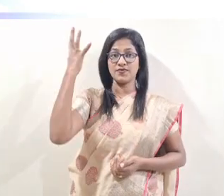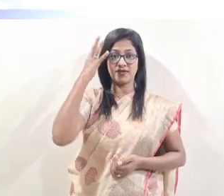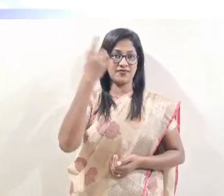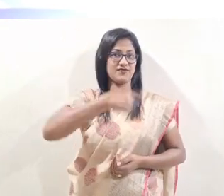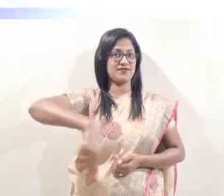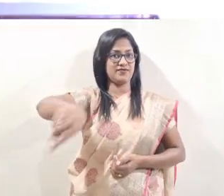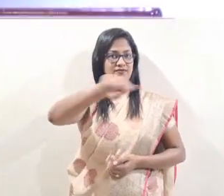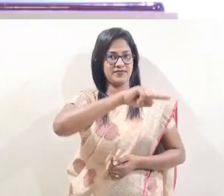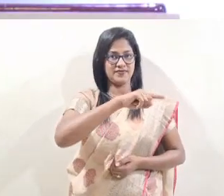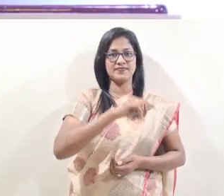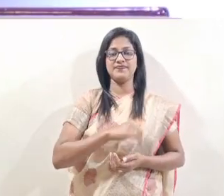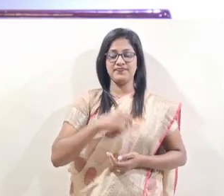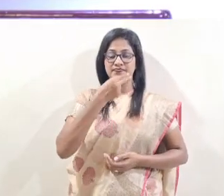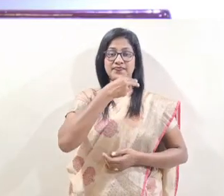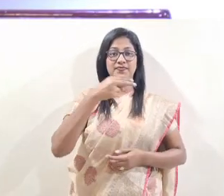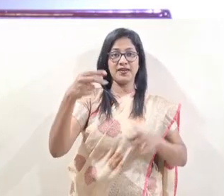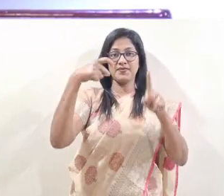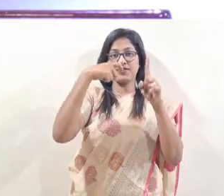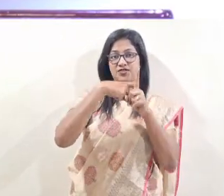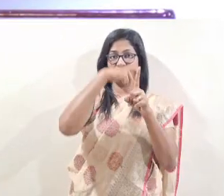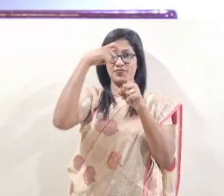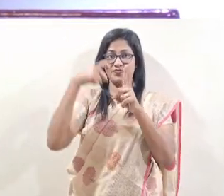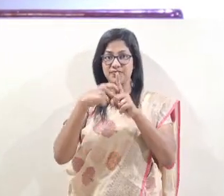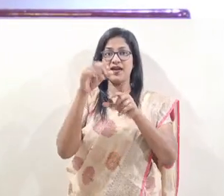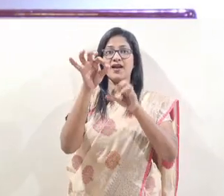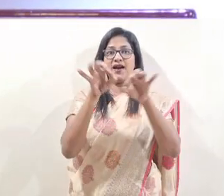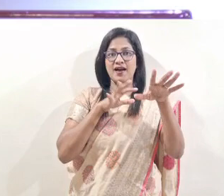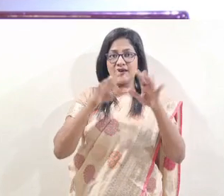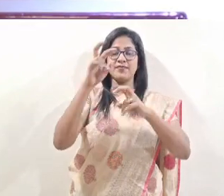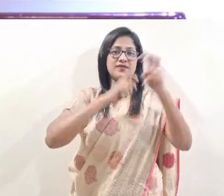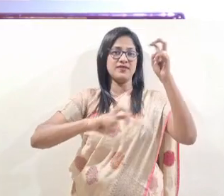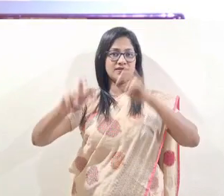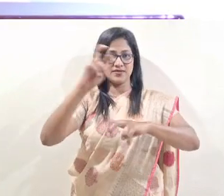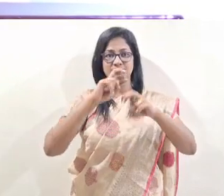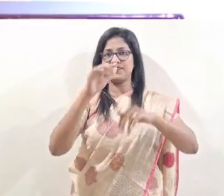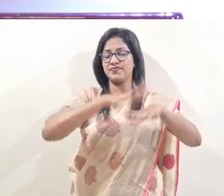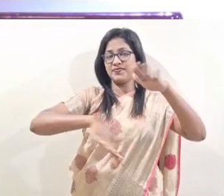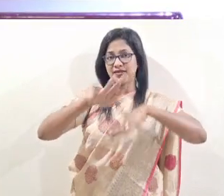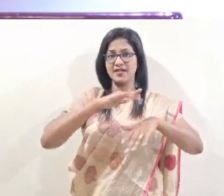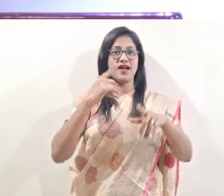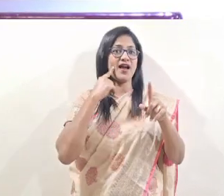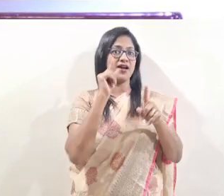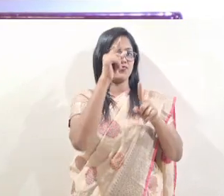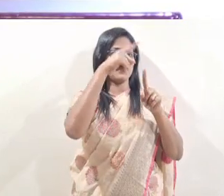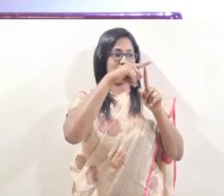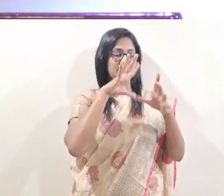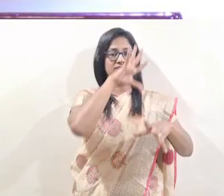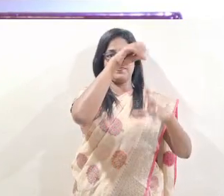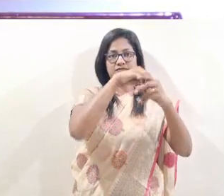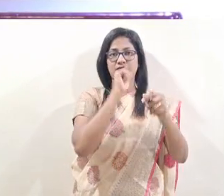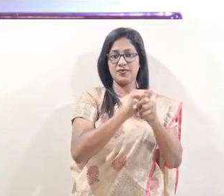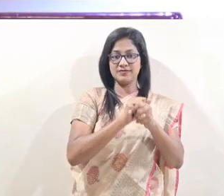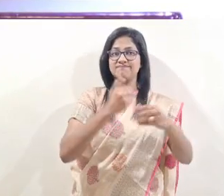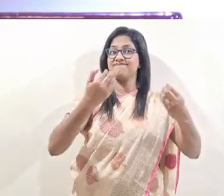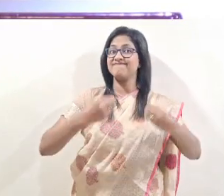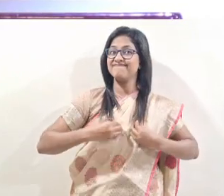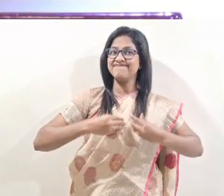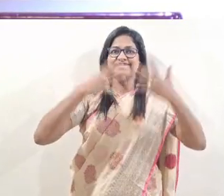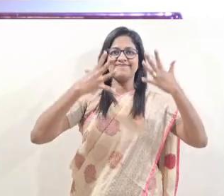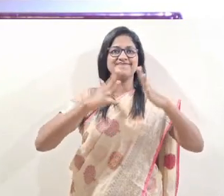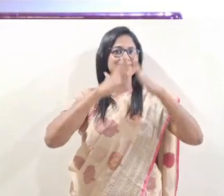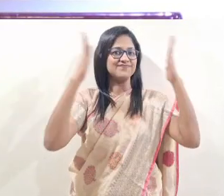Good afternoon, everyone. I am Kishore Karpurappu, Urban Transport Planner working with IUT. It gives me immense pleasure to welcome you all to